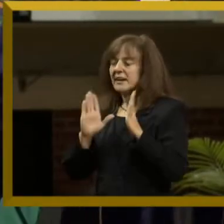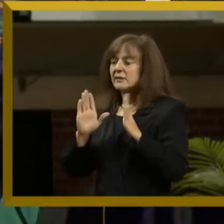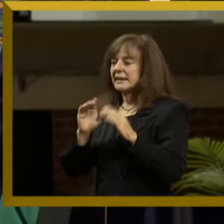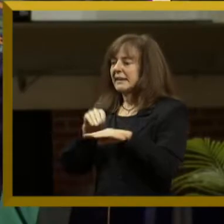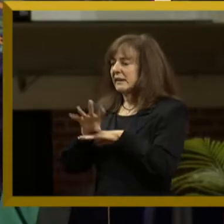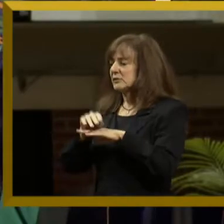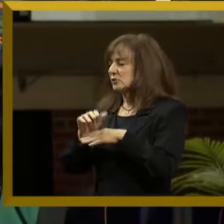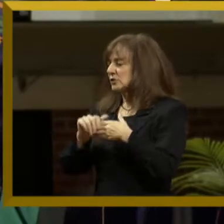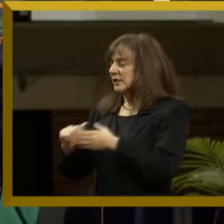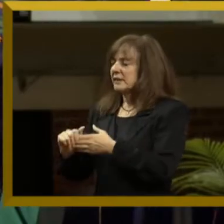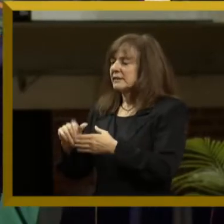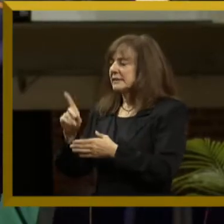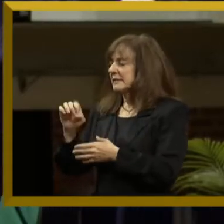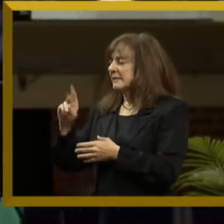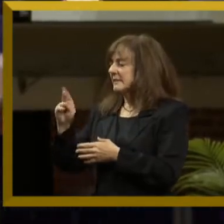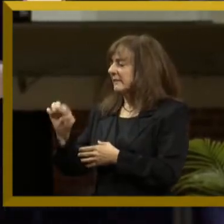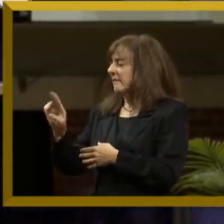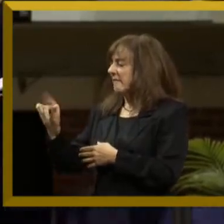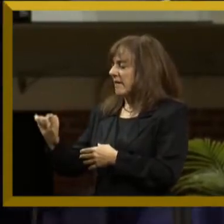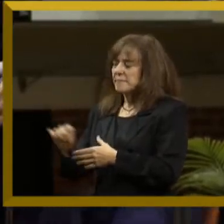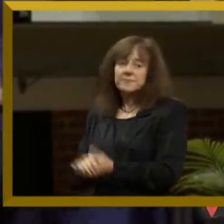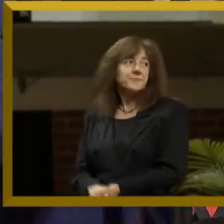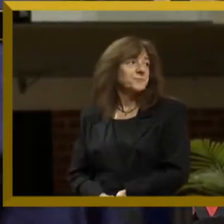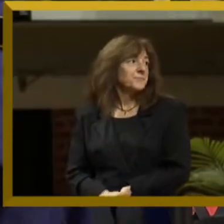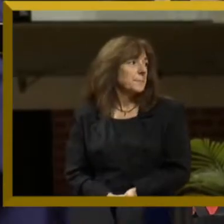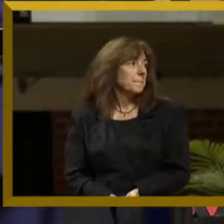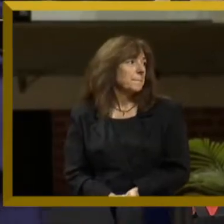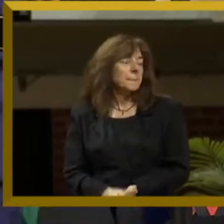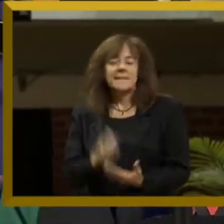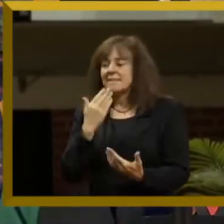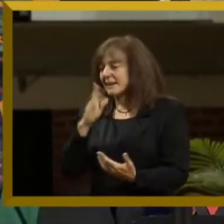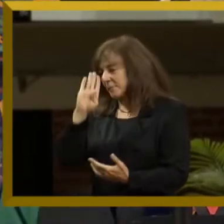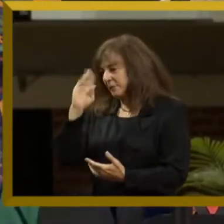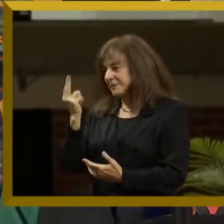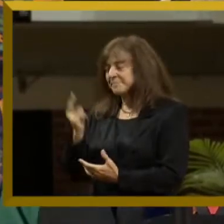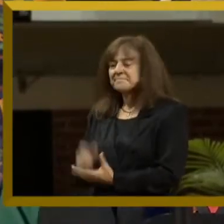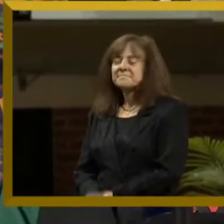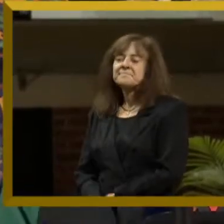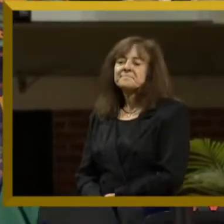Dr. Udaya De Silva. Tuck? Thank you, Barnes.